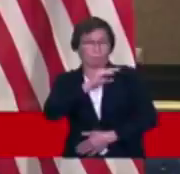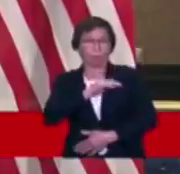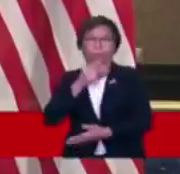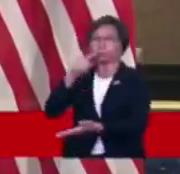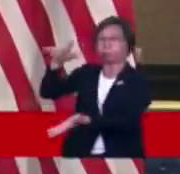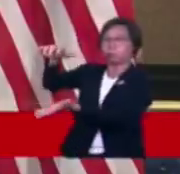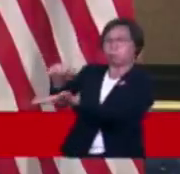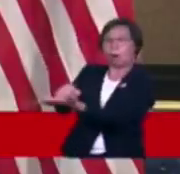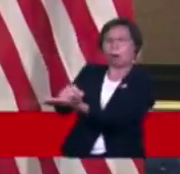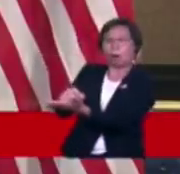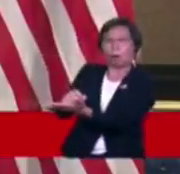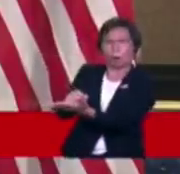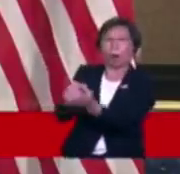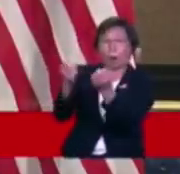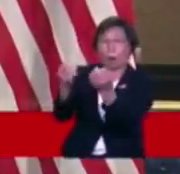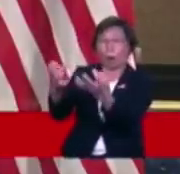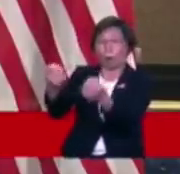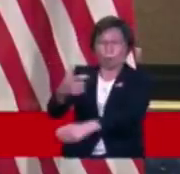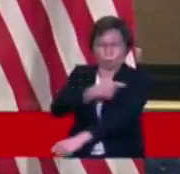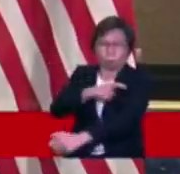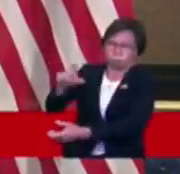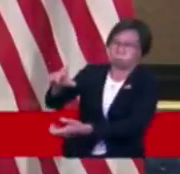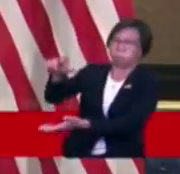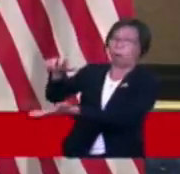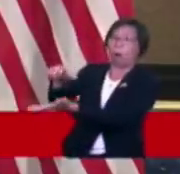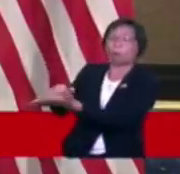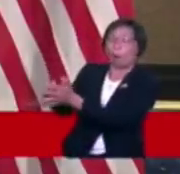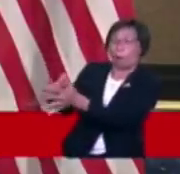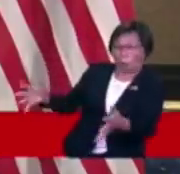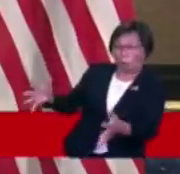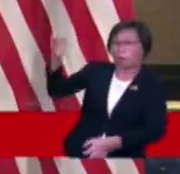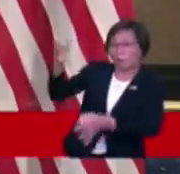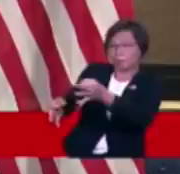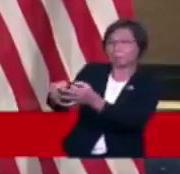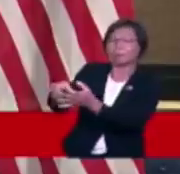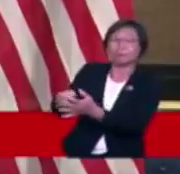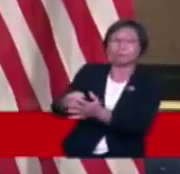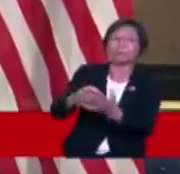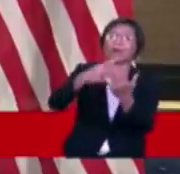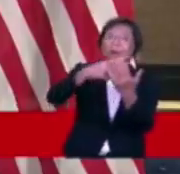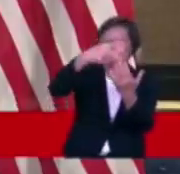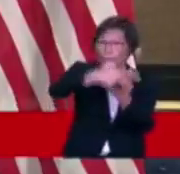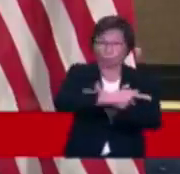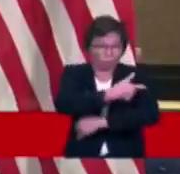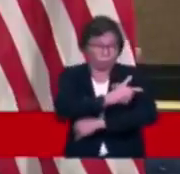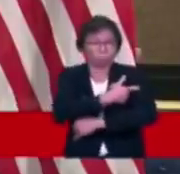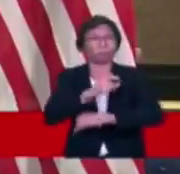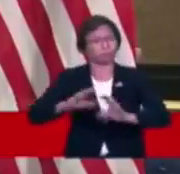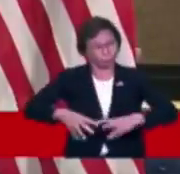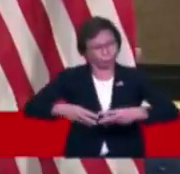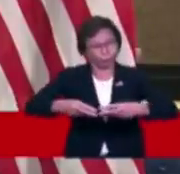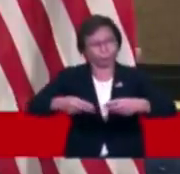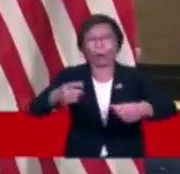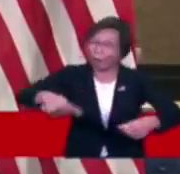than enough vaccine for all of you. And if the vaccination program goes well, all of